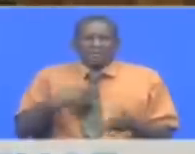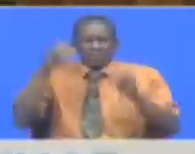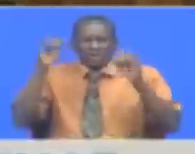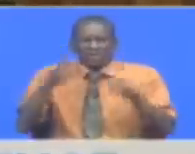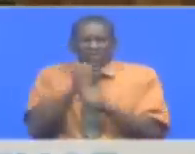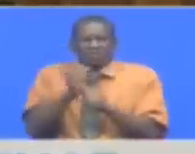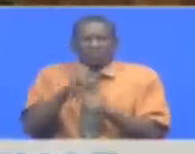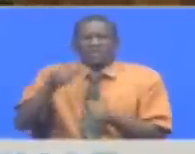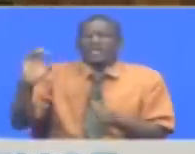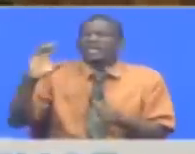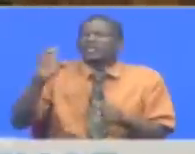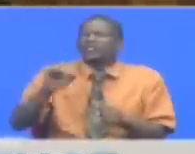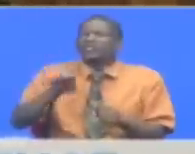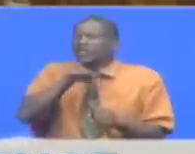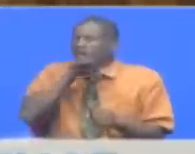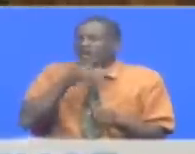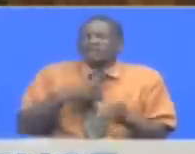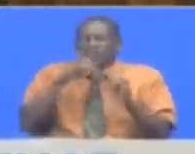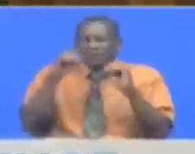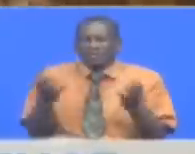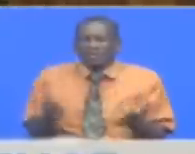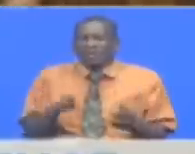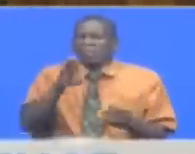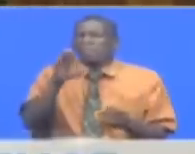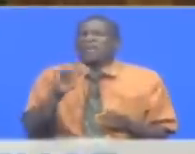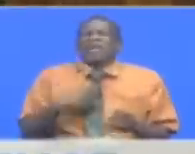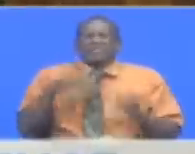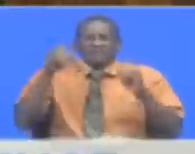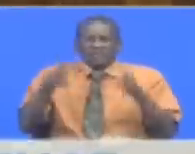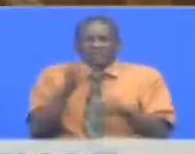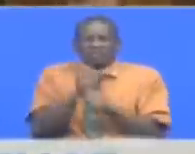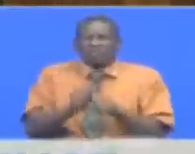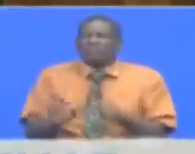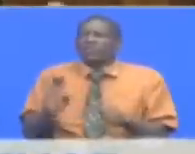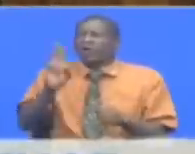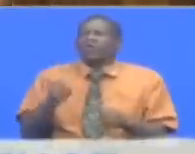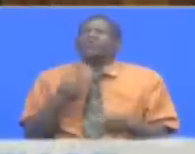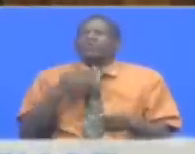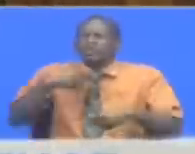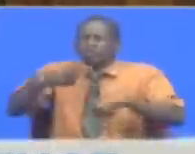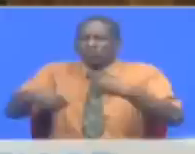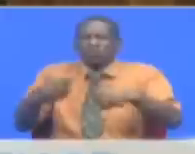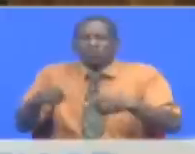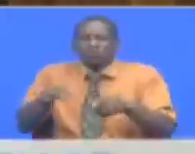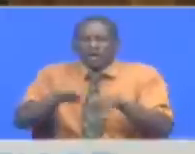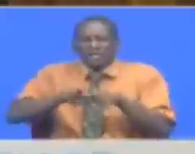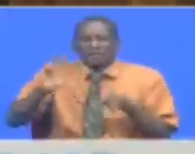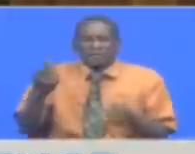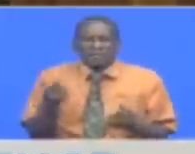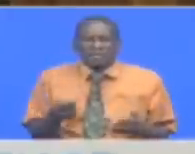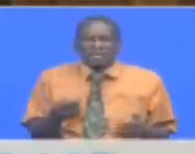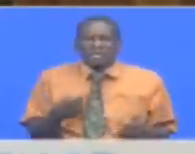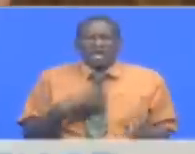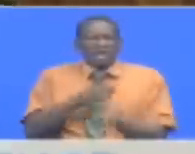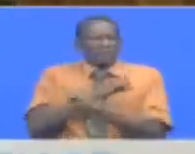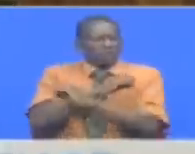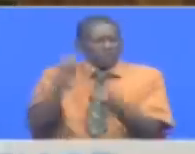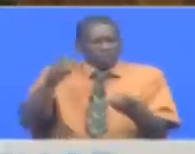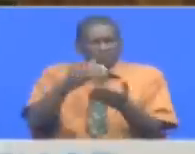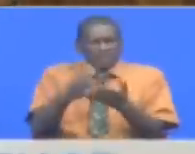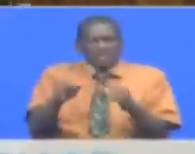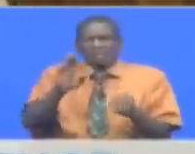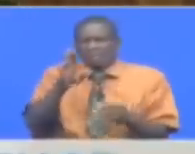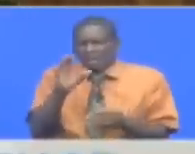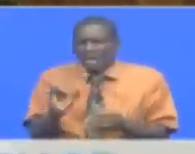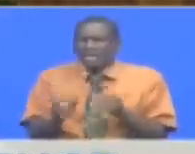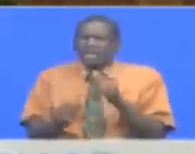his candidacy. BBI has nothing to do with Uhuru wanting to continue, because there is no clause in BBI